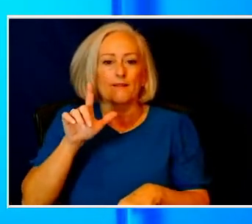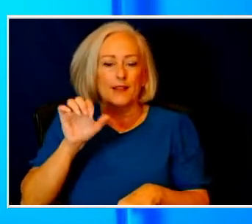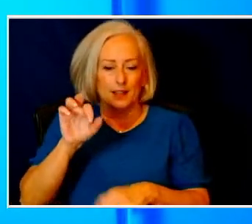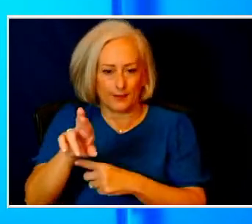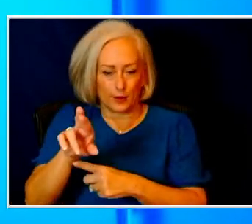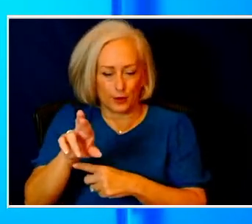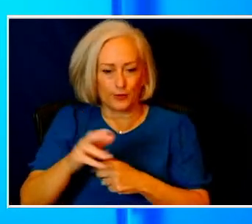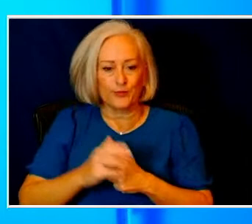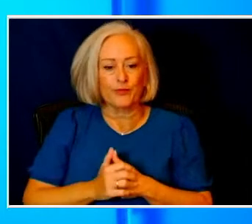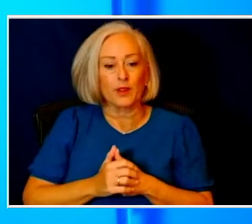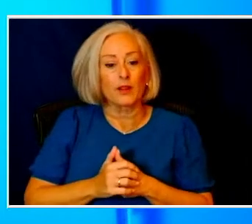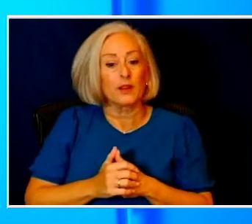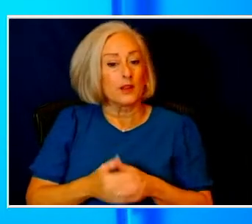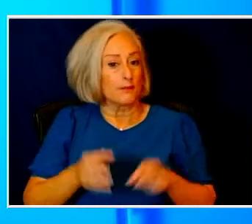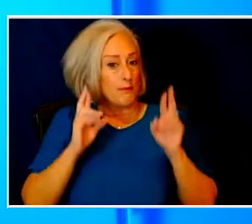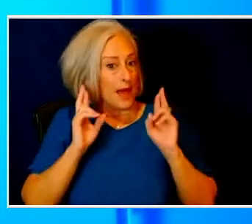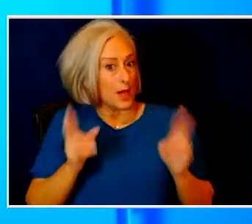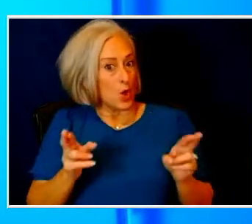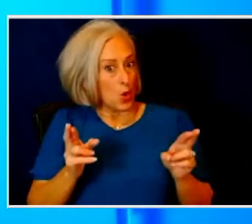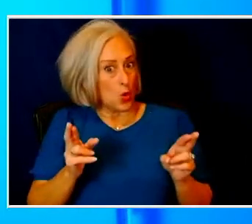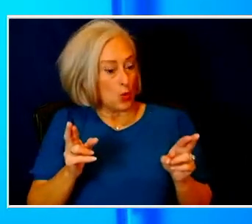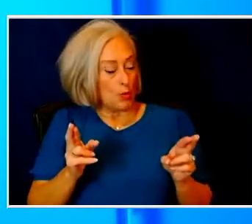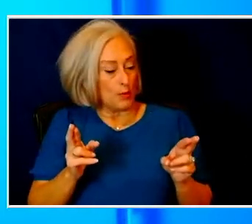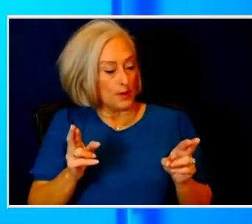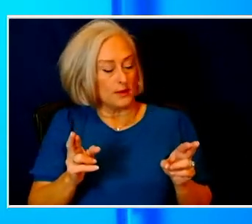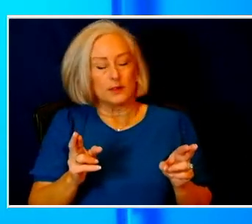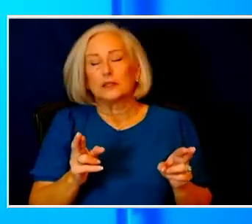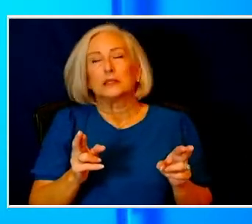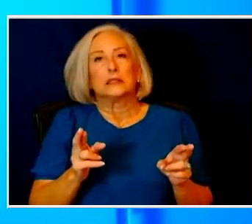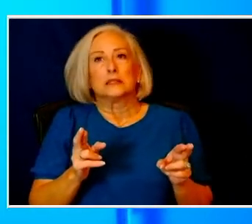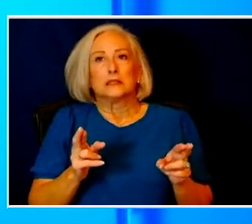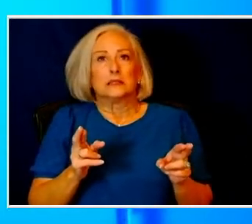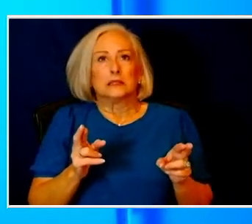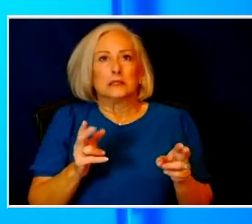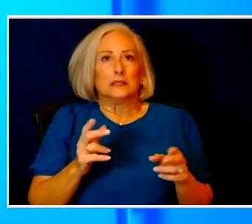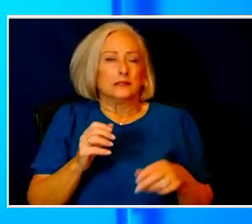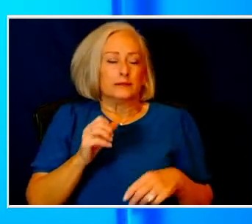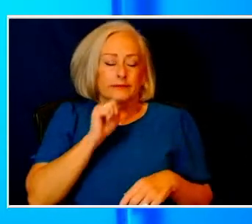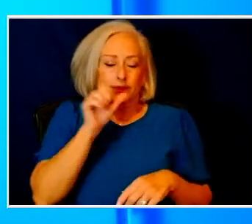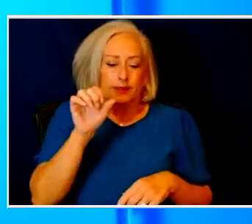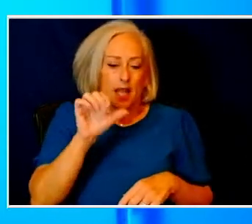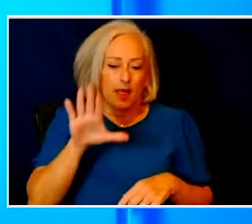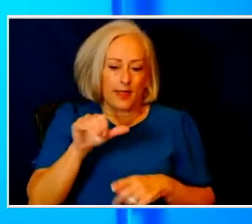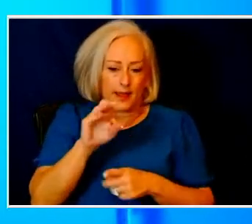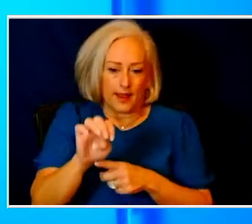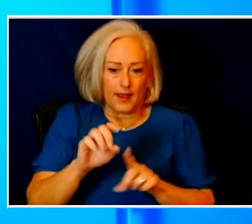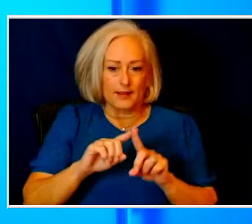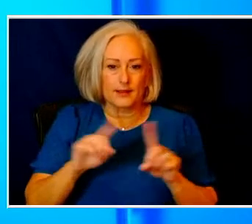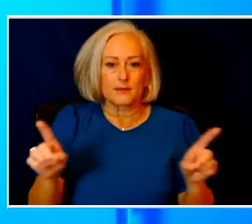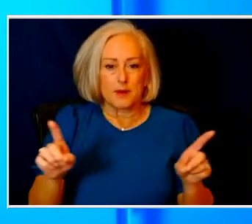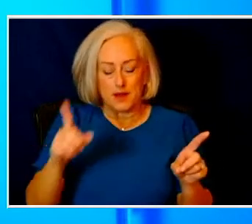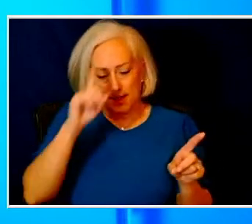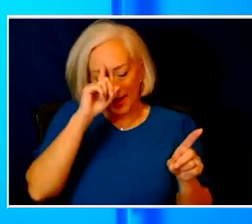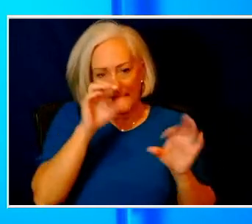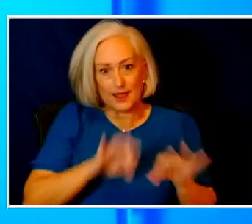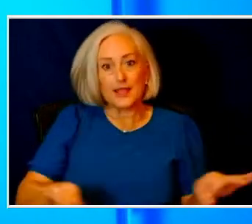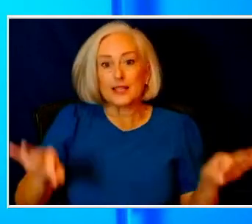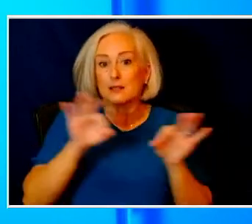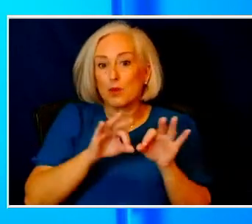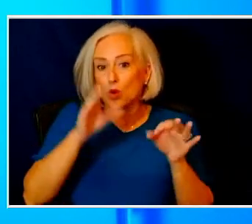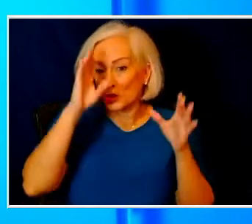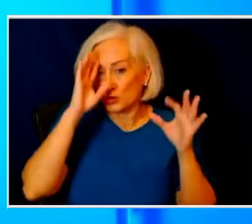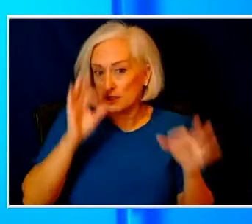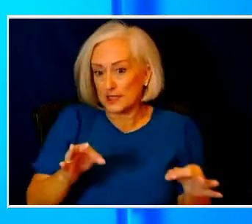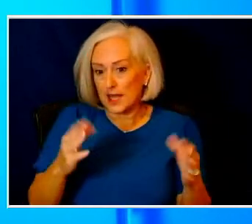I'm hoping that maybe that won't be the case, because I think it's very important to decide what we're talking about.